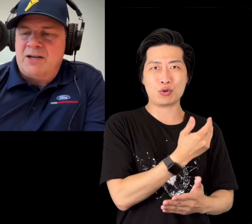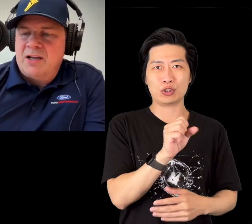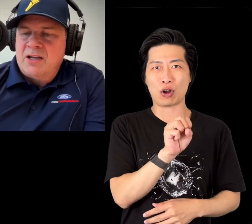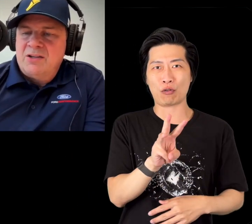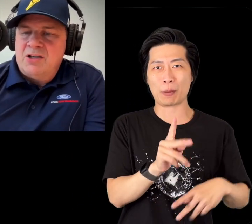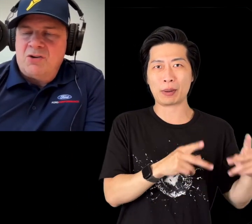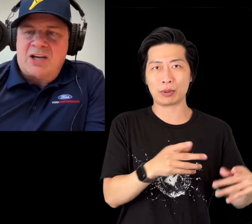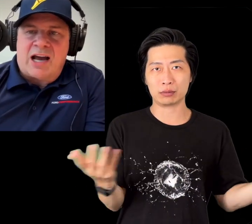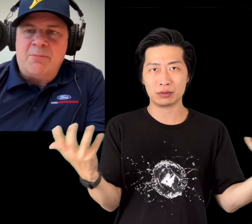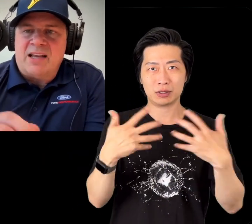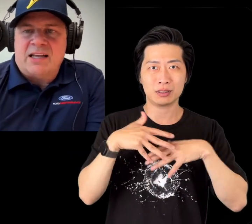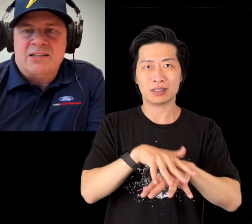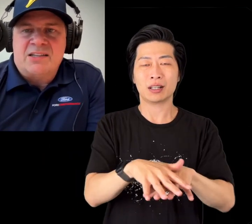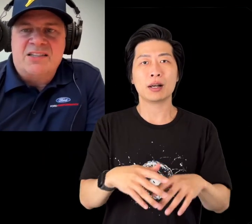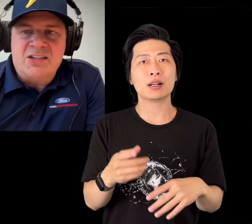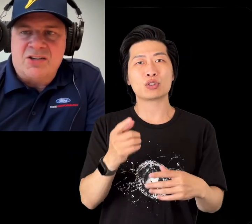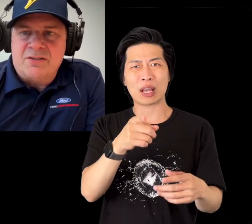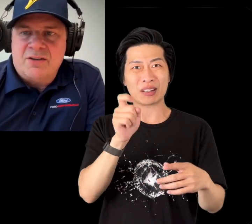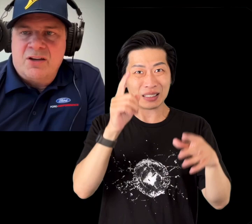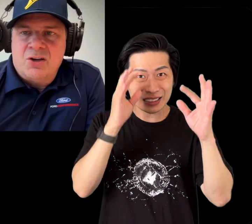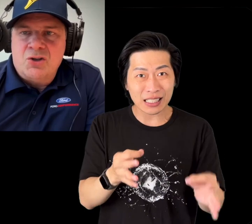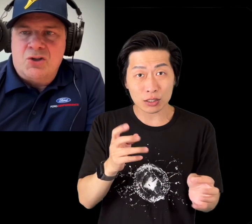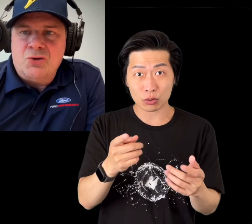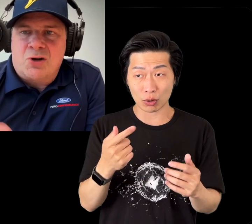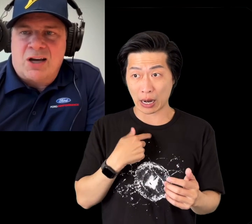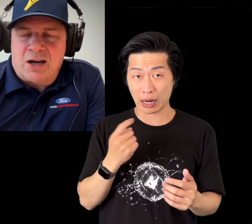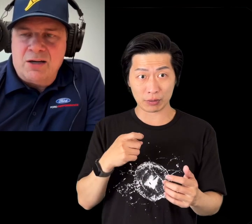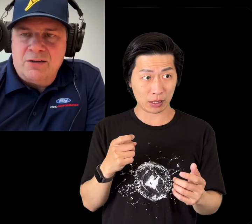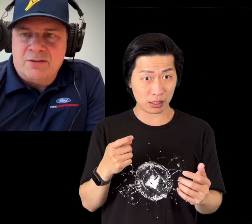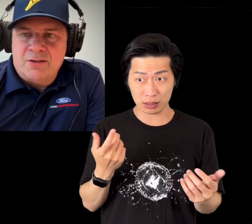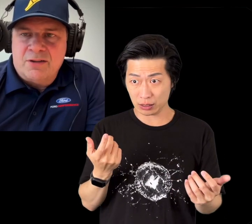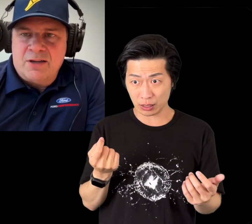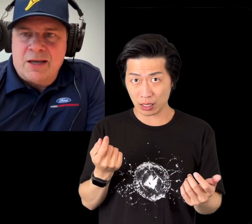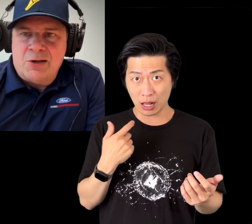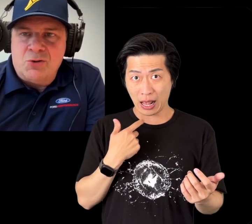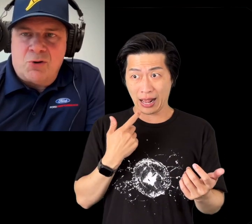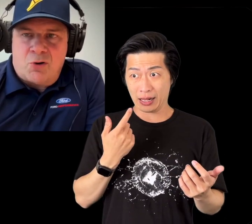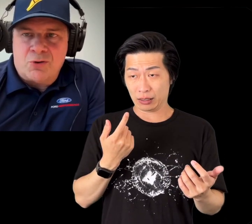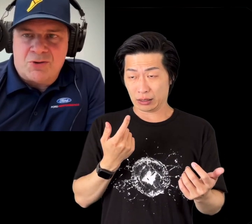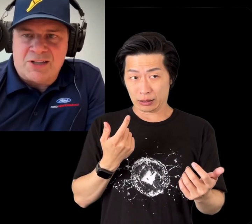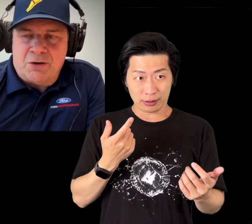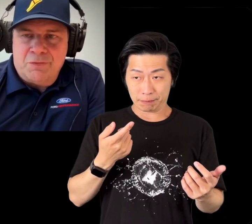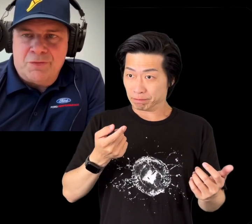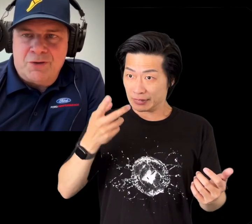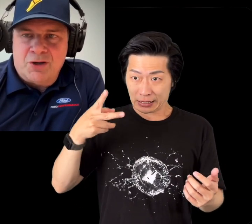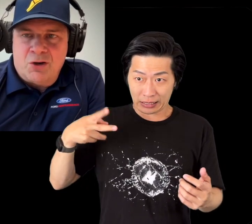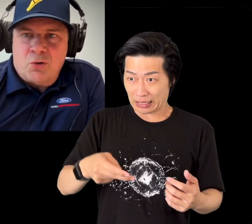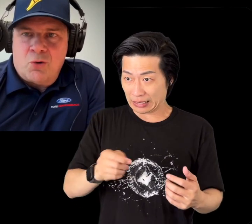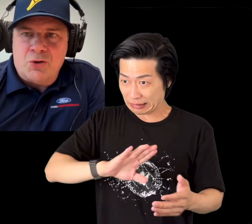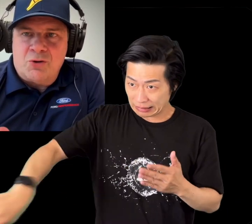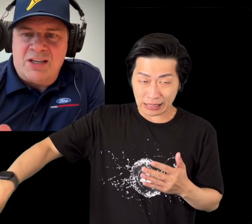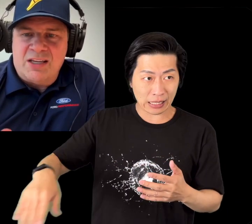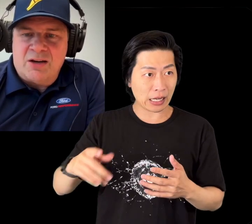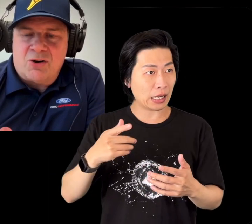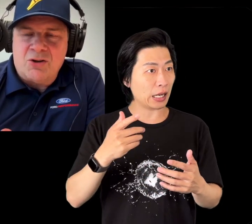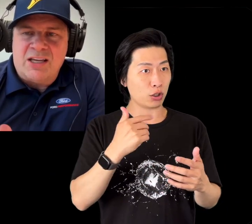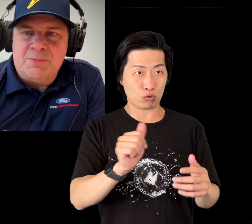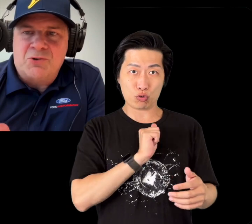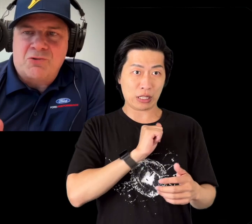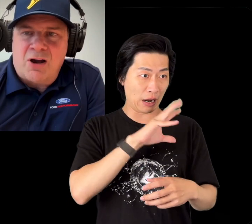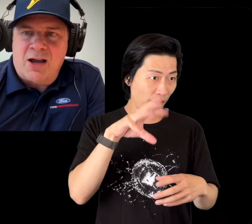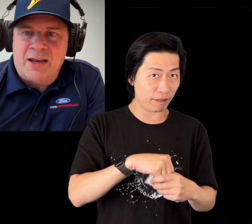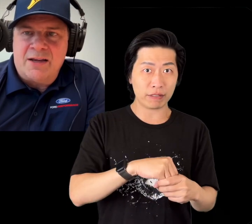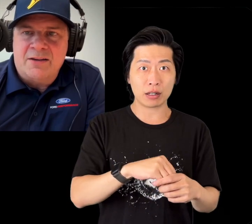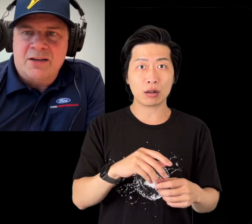people, but you got to make that decision. Do you cut and do it all yourself? Yeah. Or you